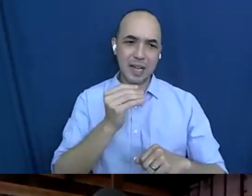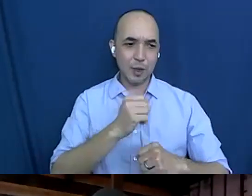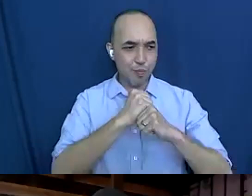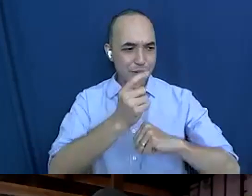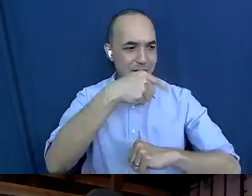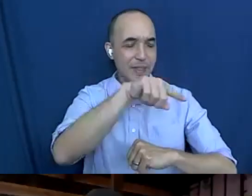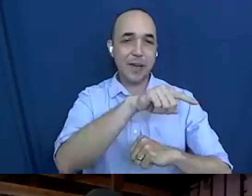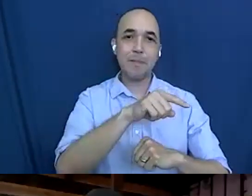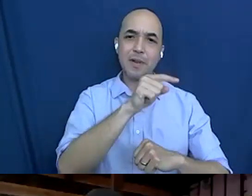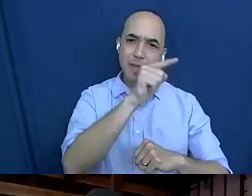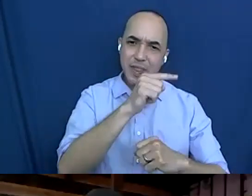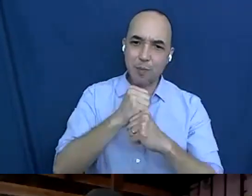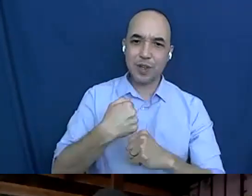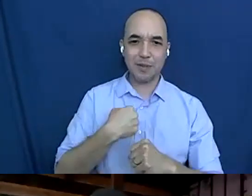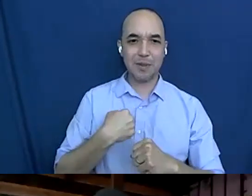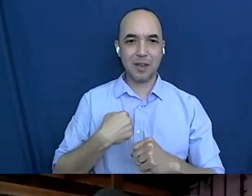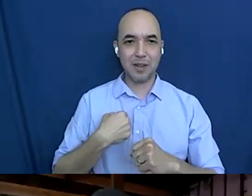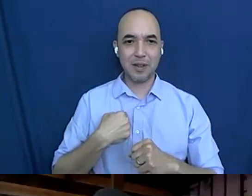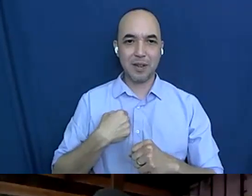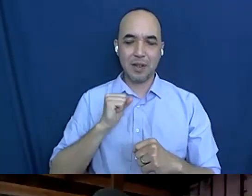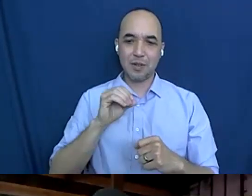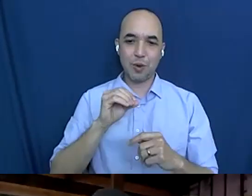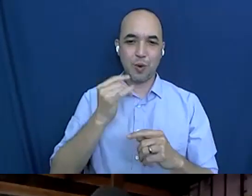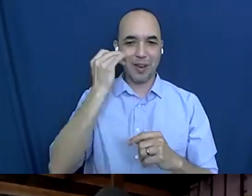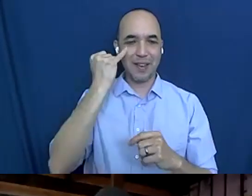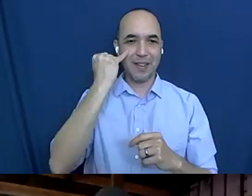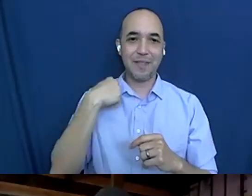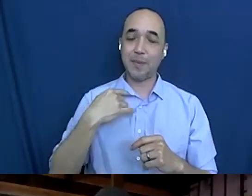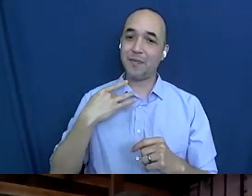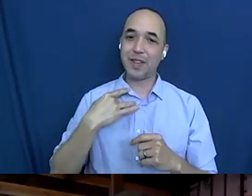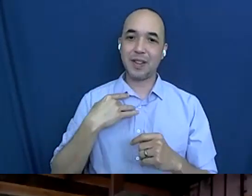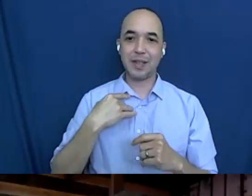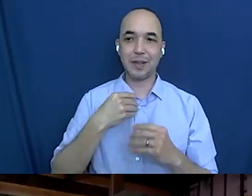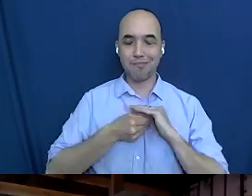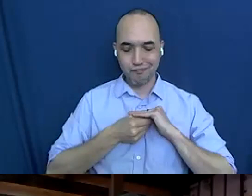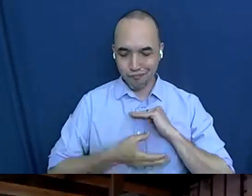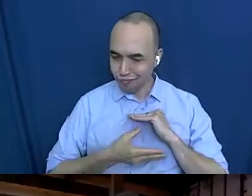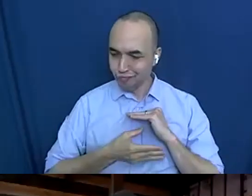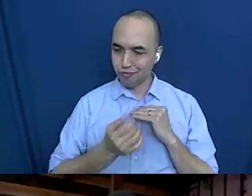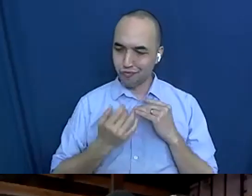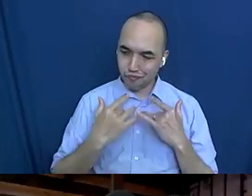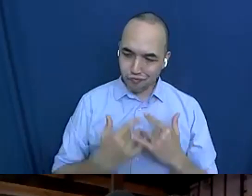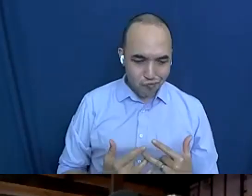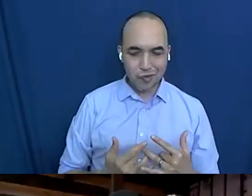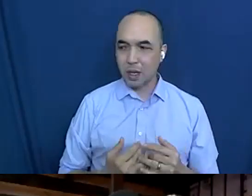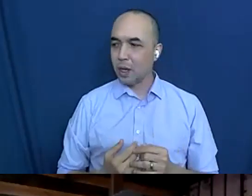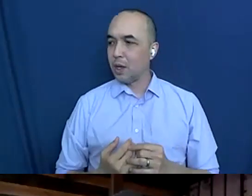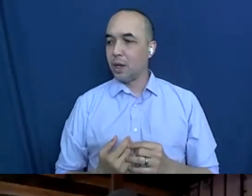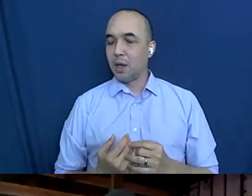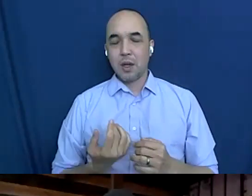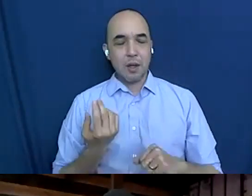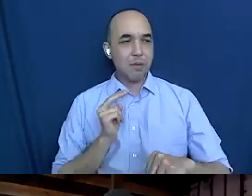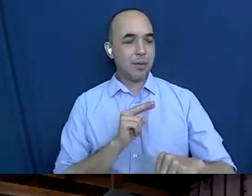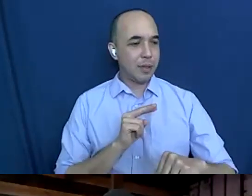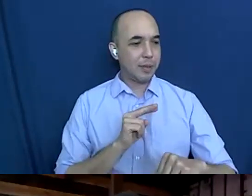see you hurting. So on your worst days, this is something. I tell you, Misha, get up, get your falconry license and come fly